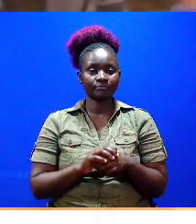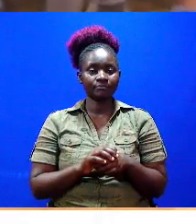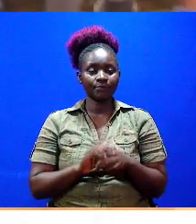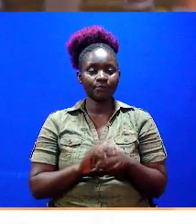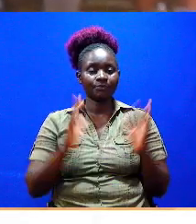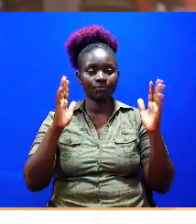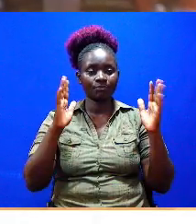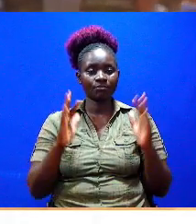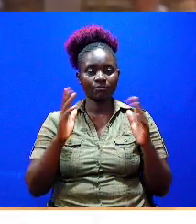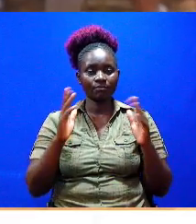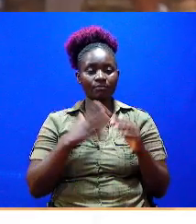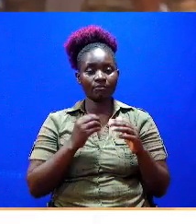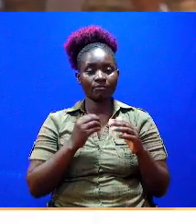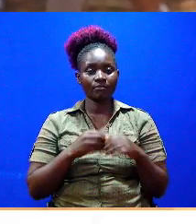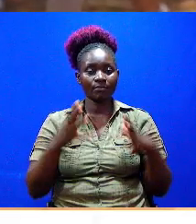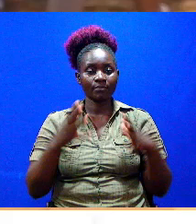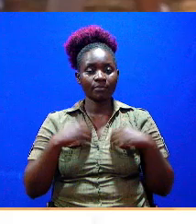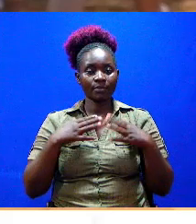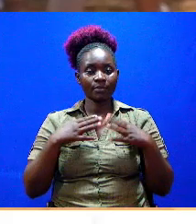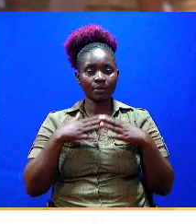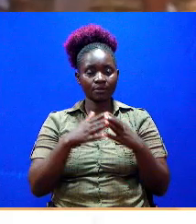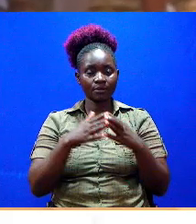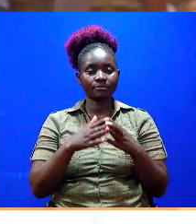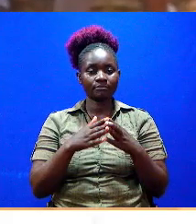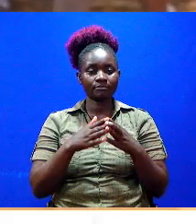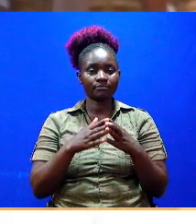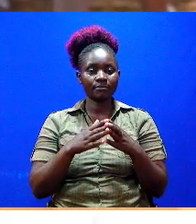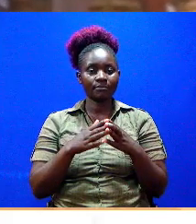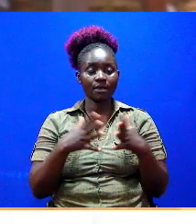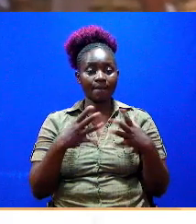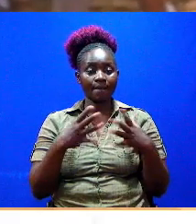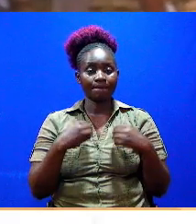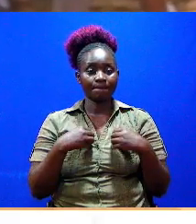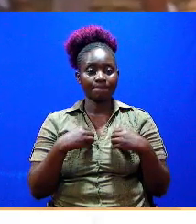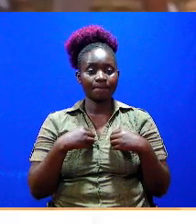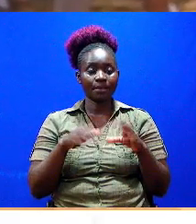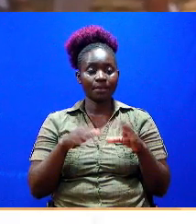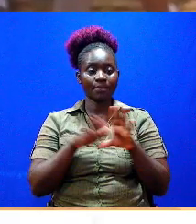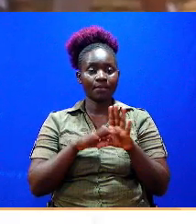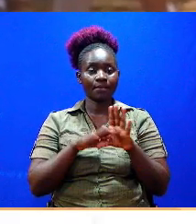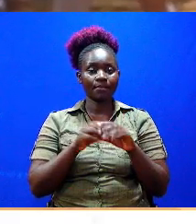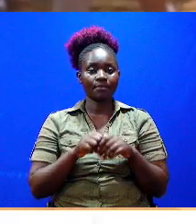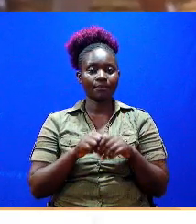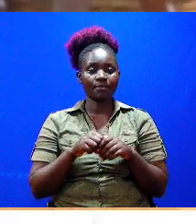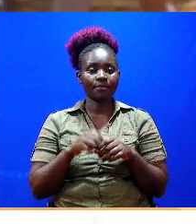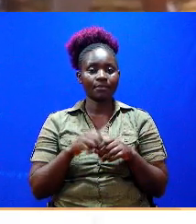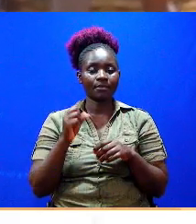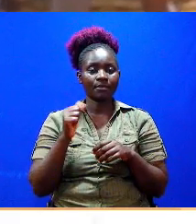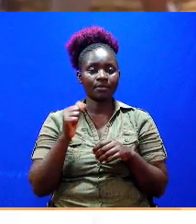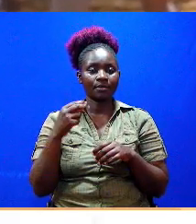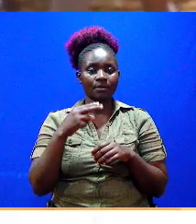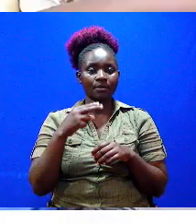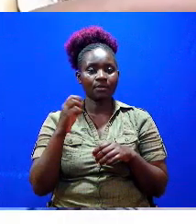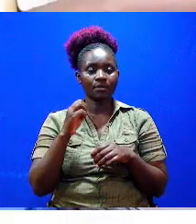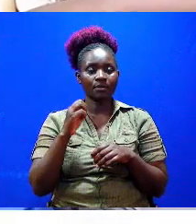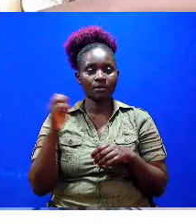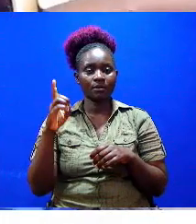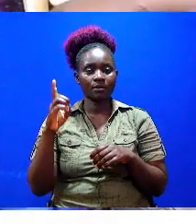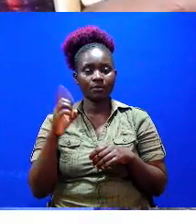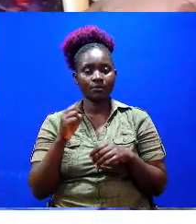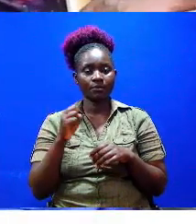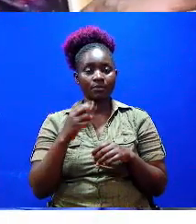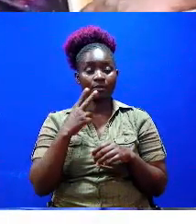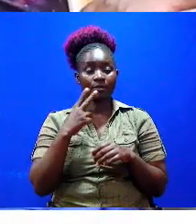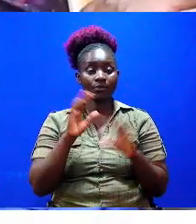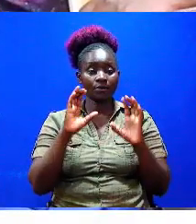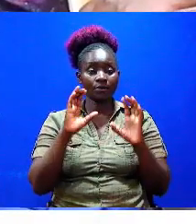also want to appreciate our leadership. I want to appreciate our Member of Parliament, Honorable Zaid Janda, who has given us two classrooms. Ni gobono